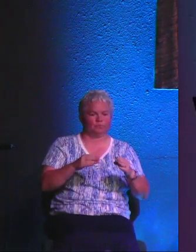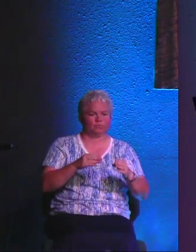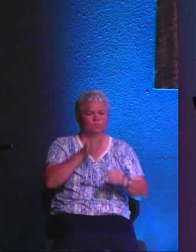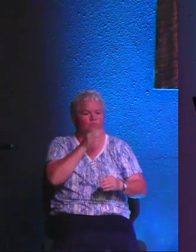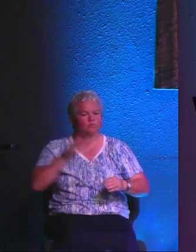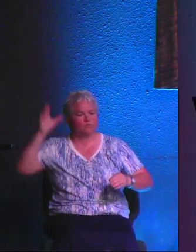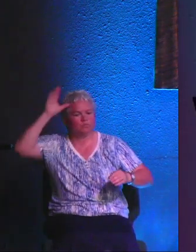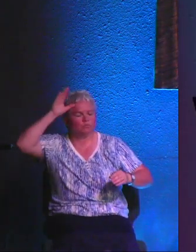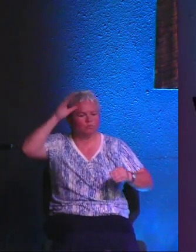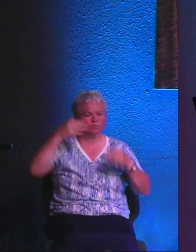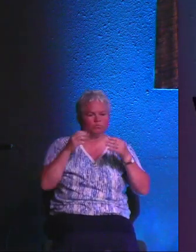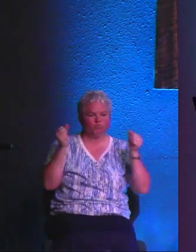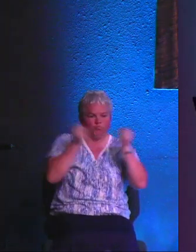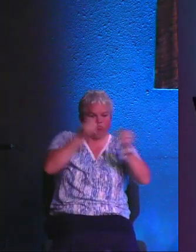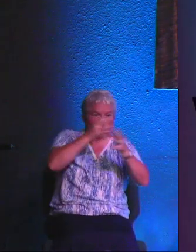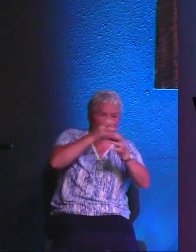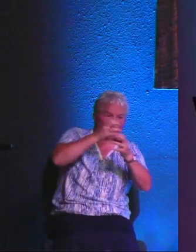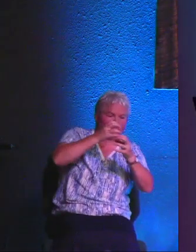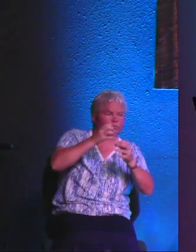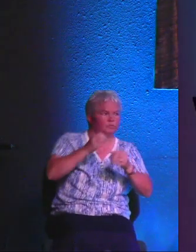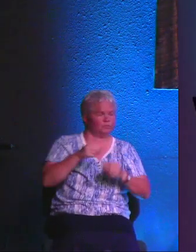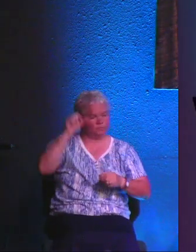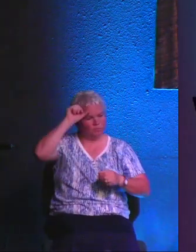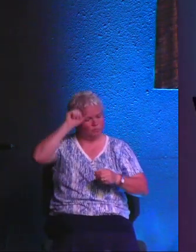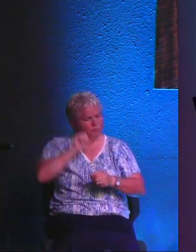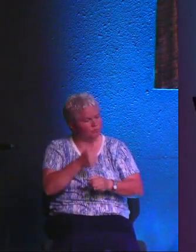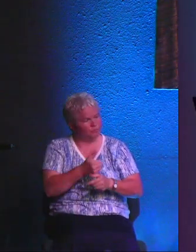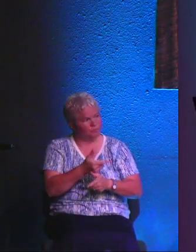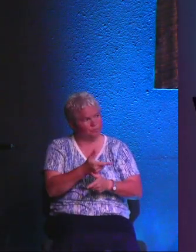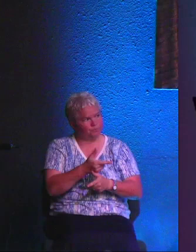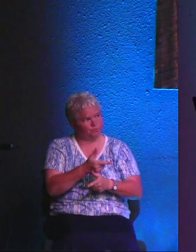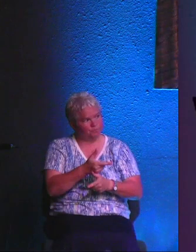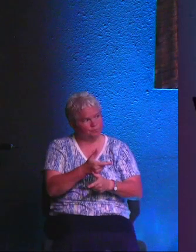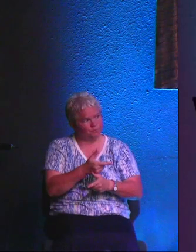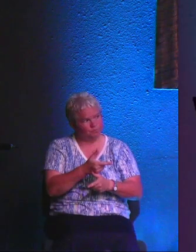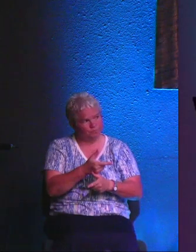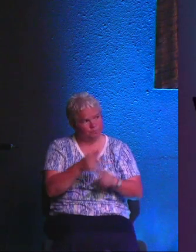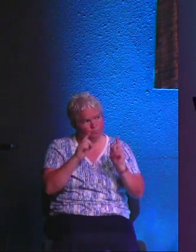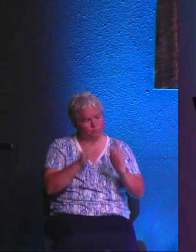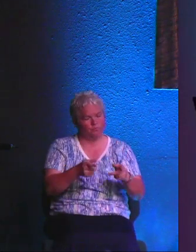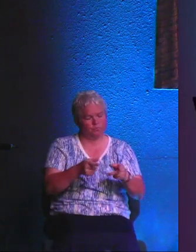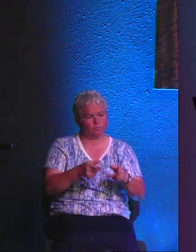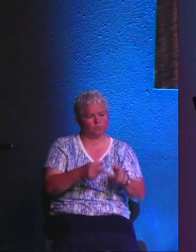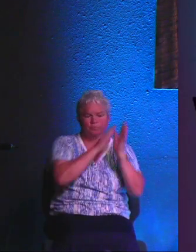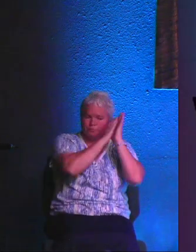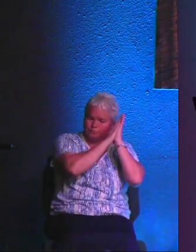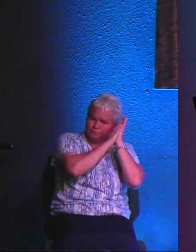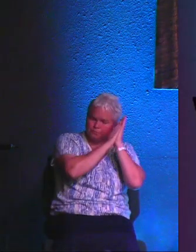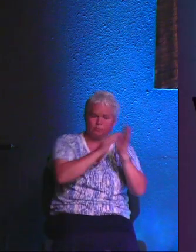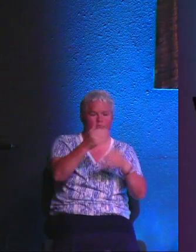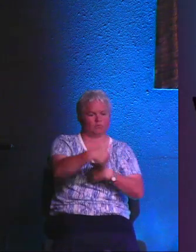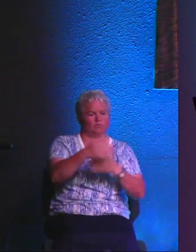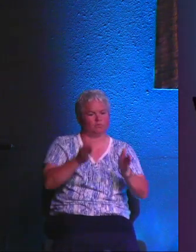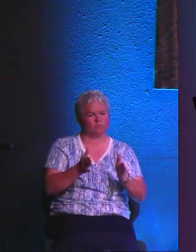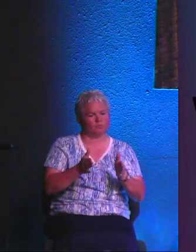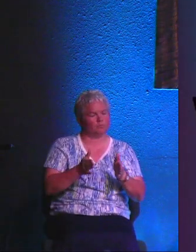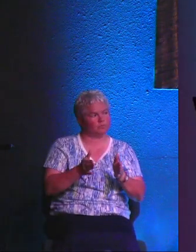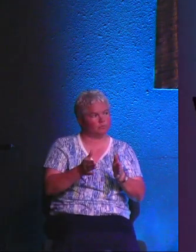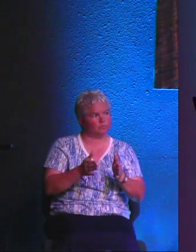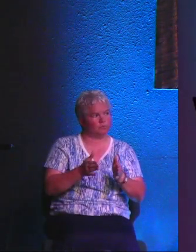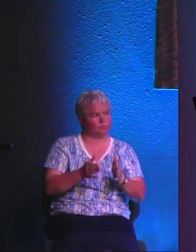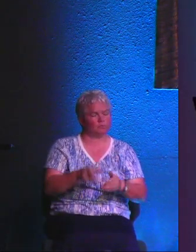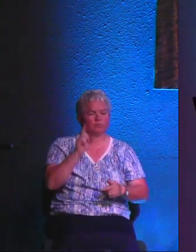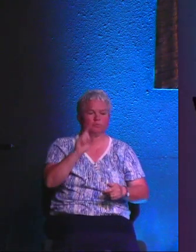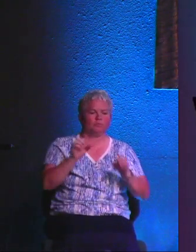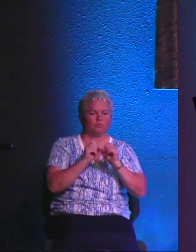my brothers were born, so my sister and I learned to ignore them by going into our bedroom just to stay out of their way.